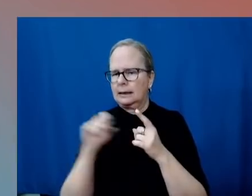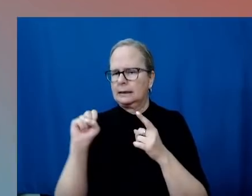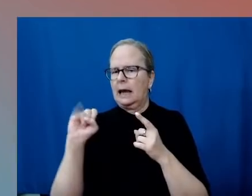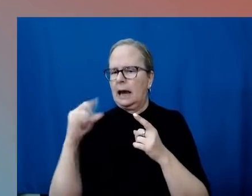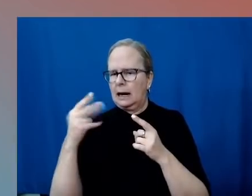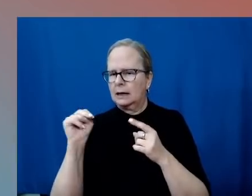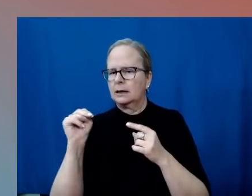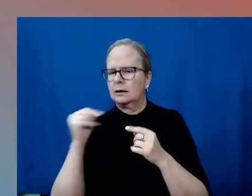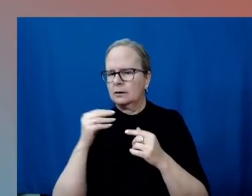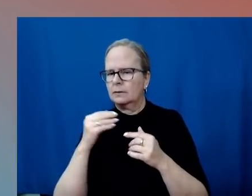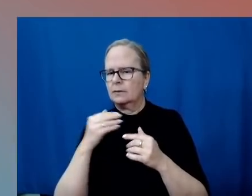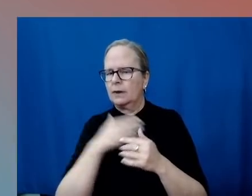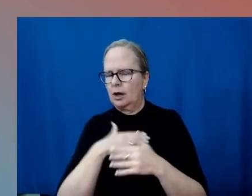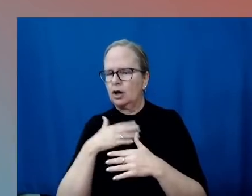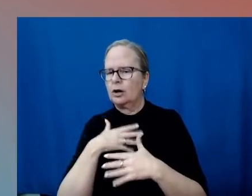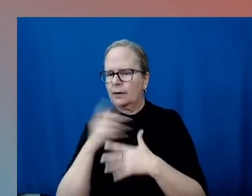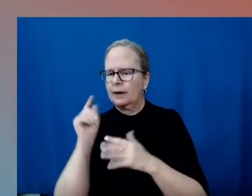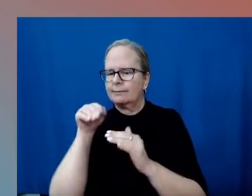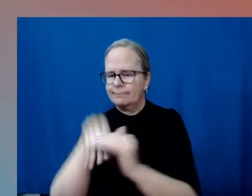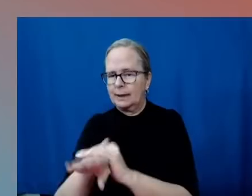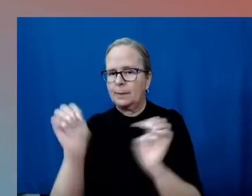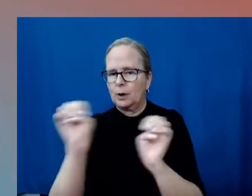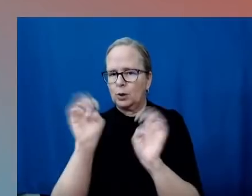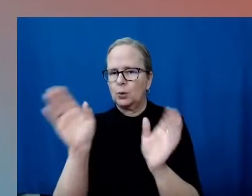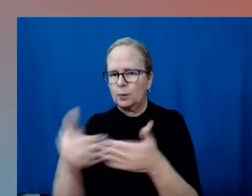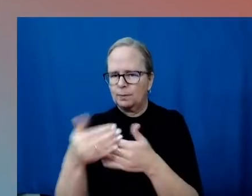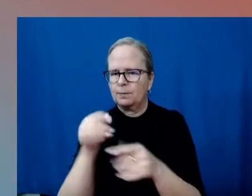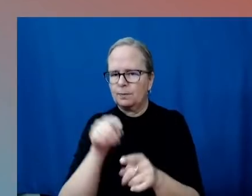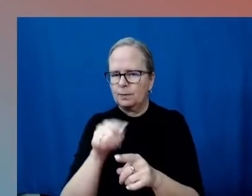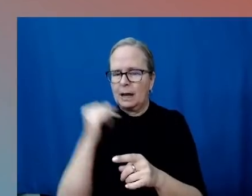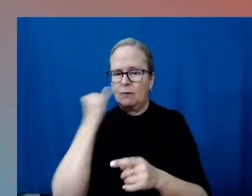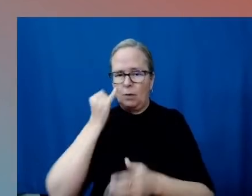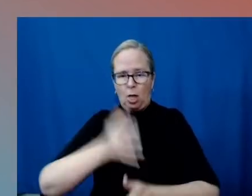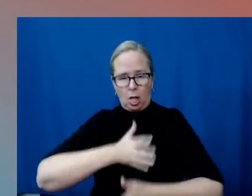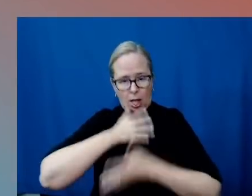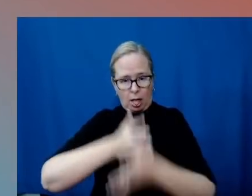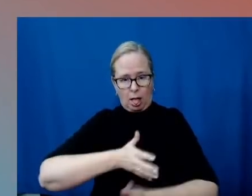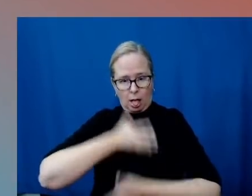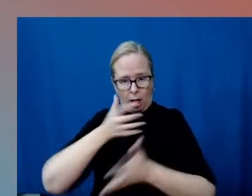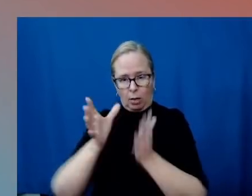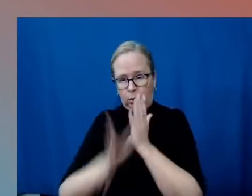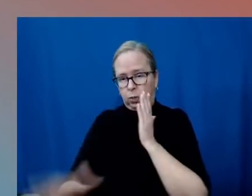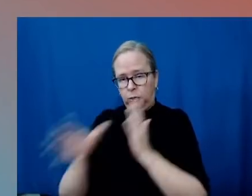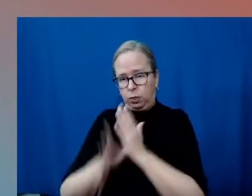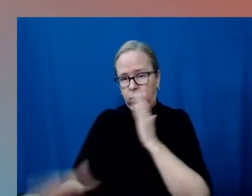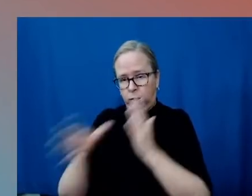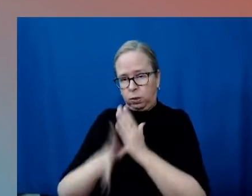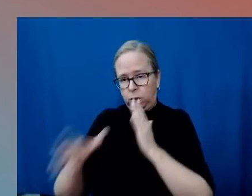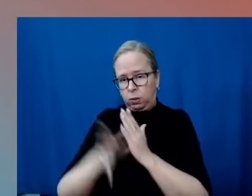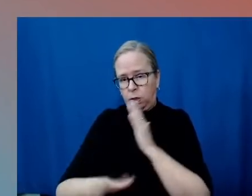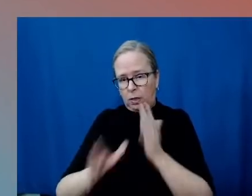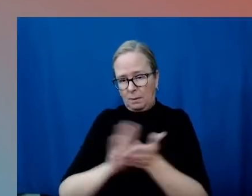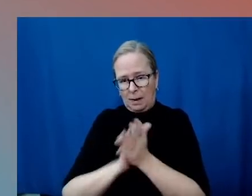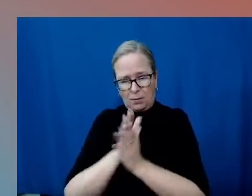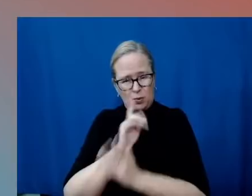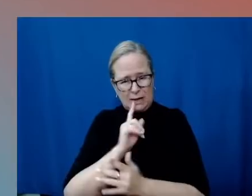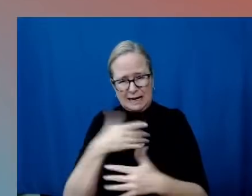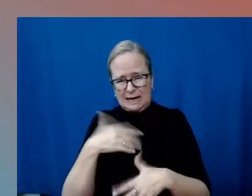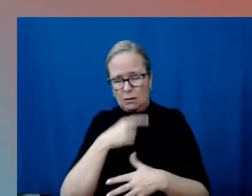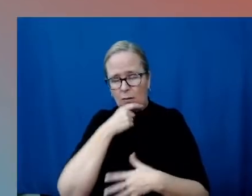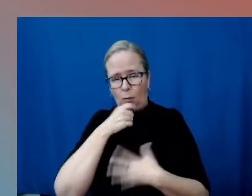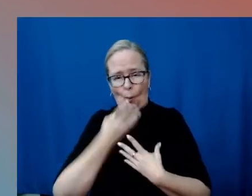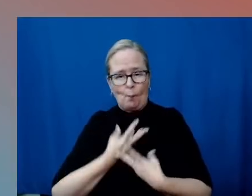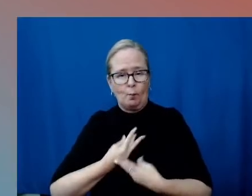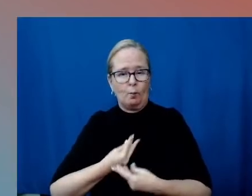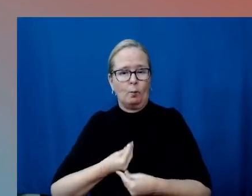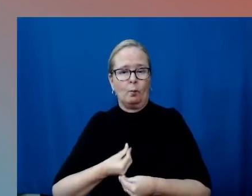of the signs you should come see us so we can check you out. And then the other is lots of vomiting, diarrhea, really dehydrated, really weak.